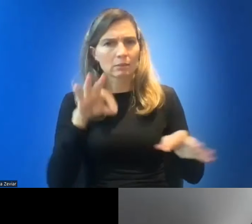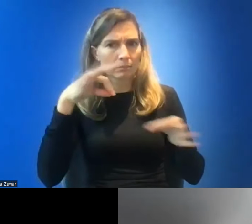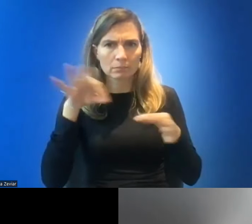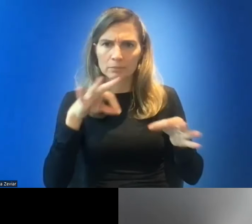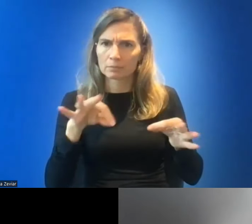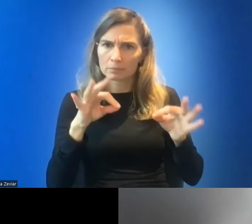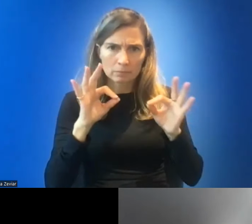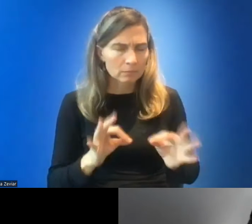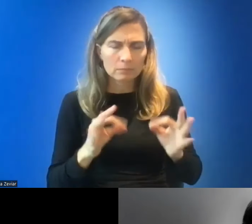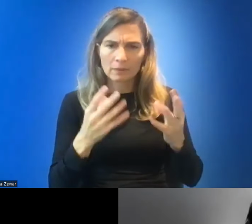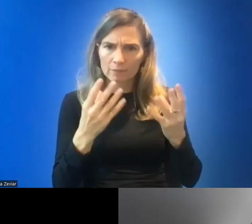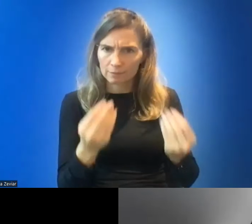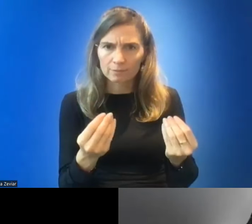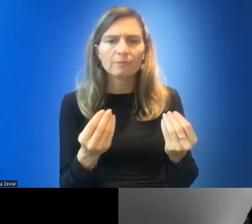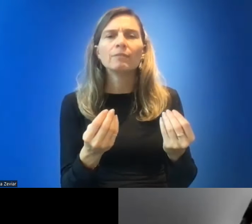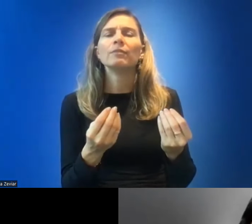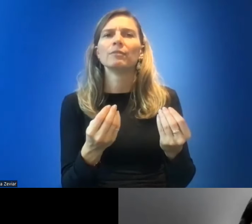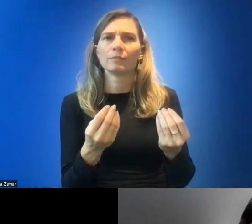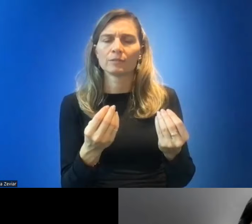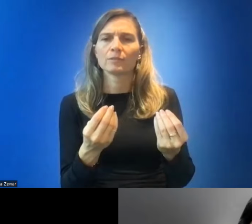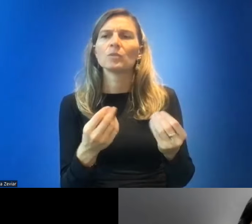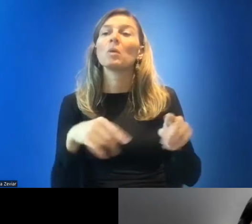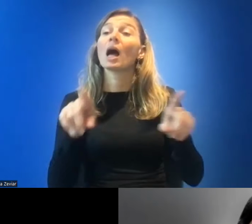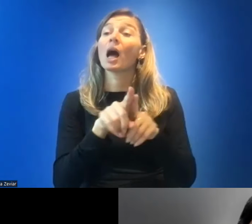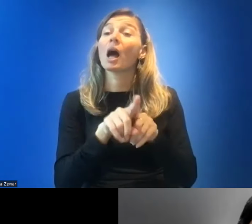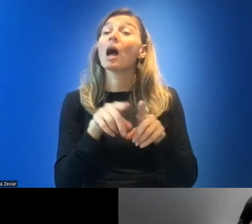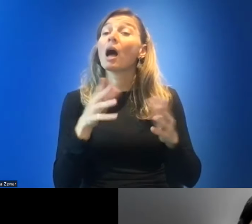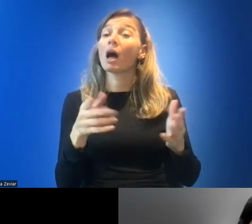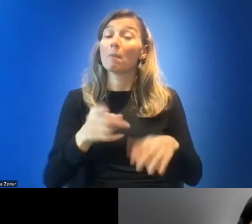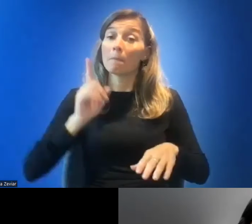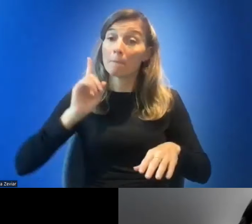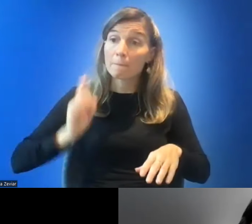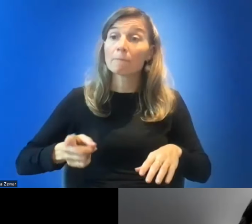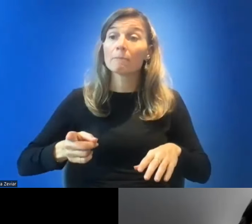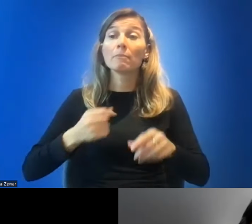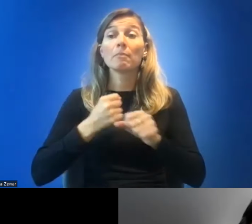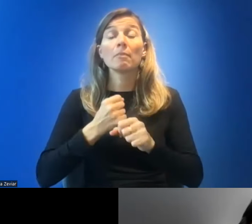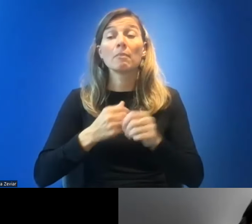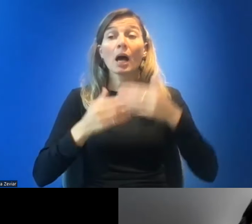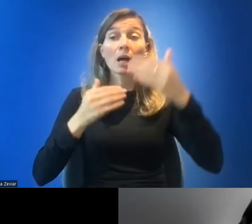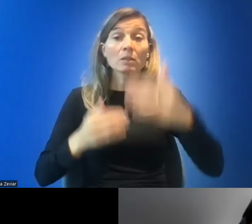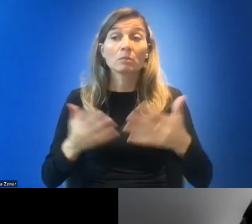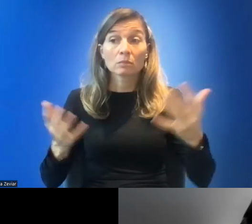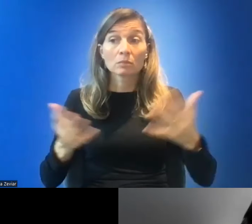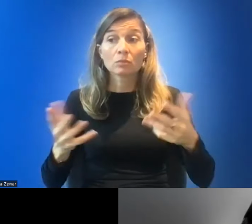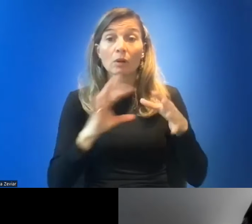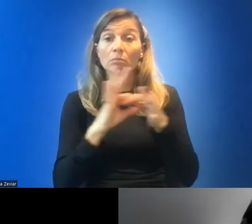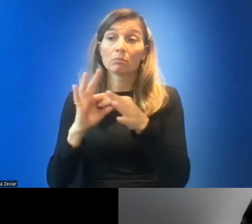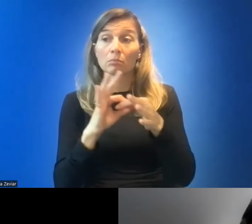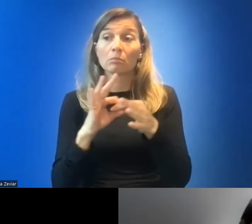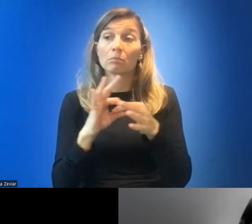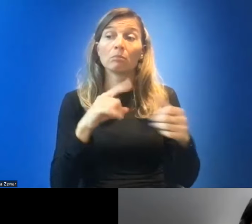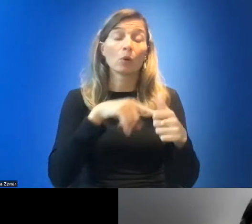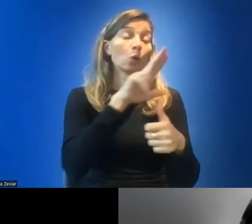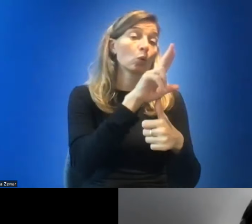mandate that we have between UN Refugee Agency and the International Disability Alliance. We